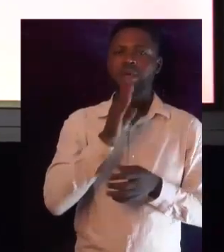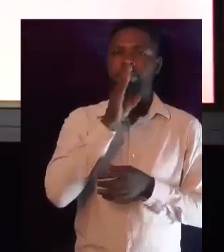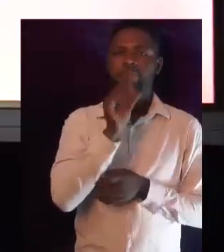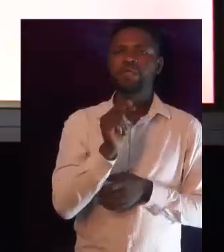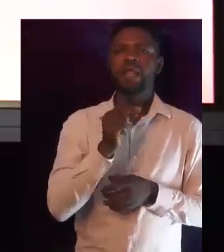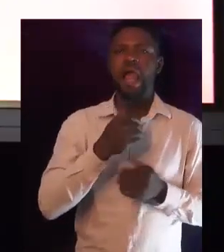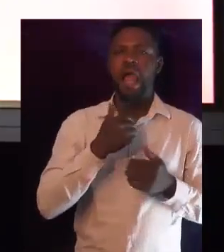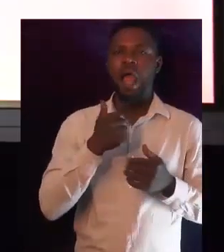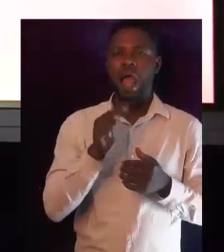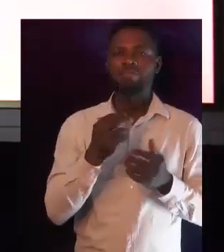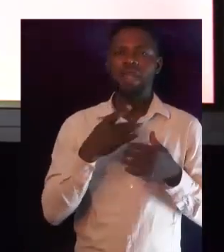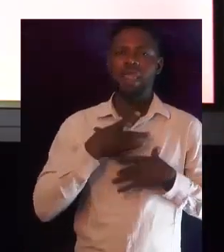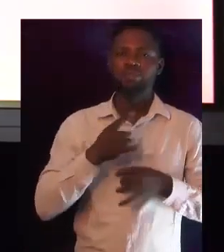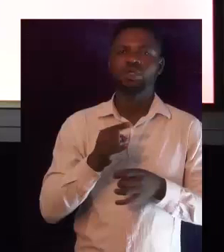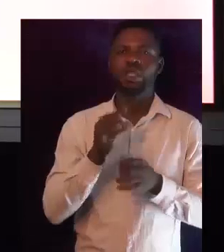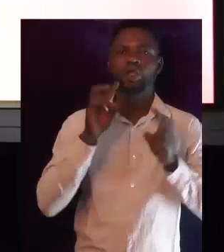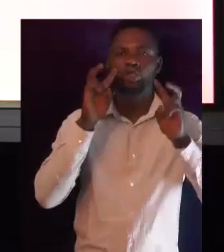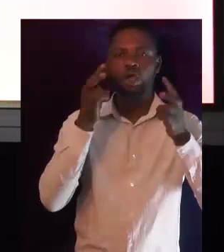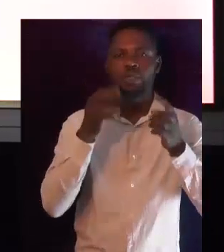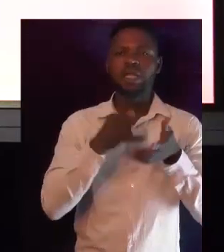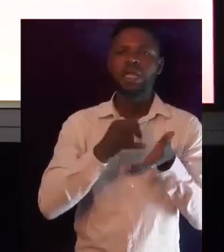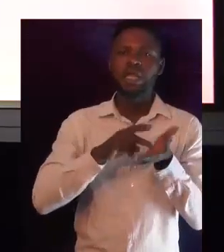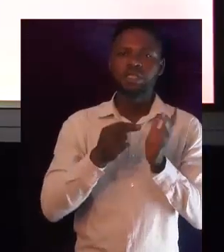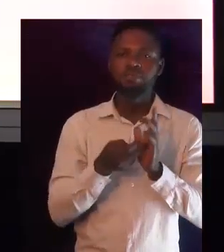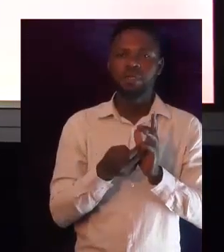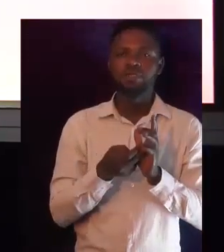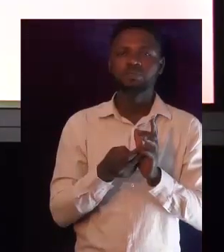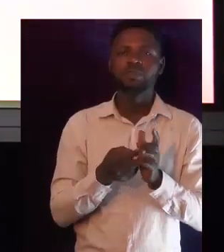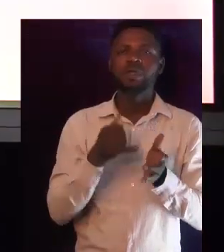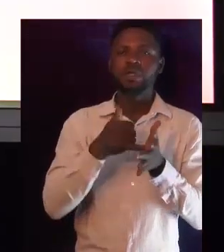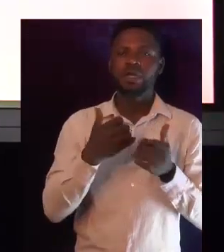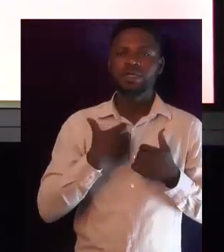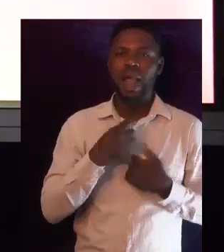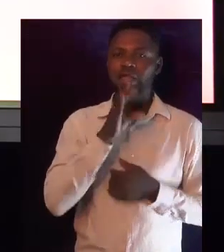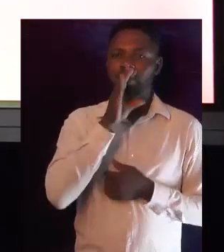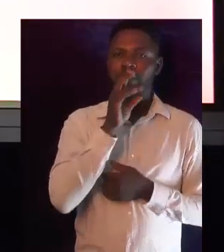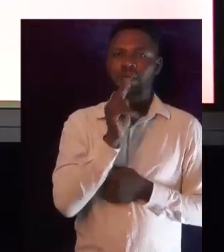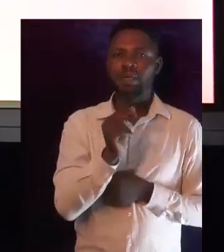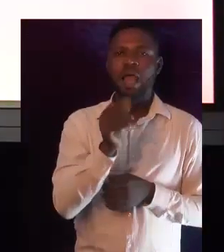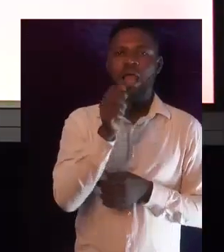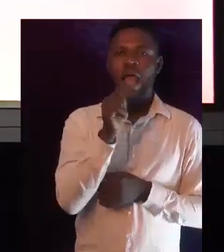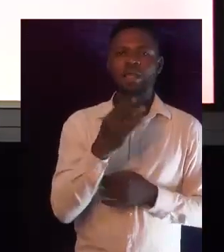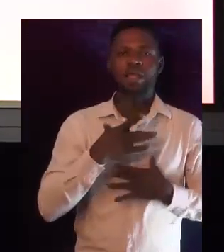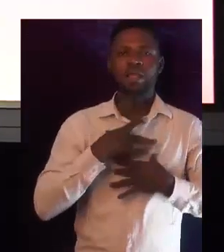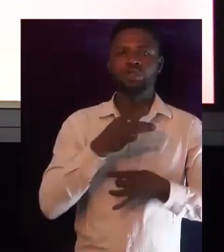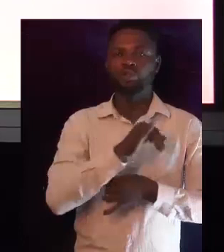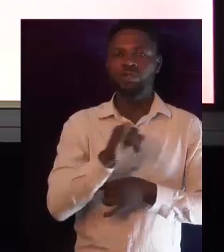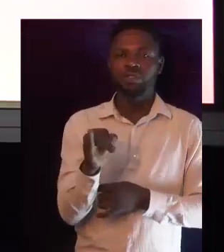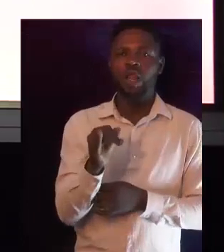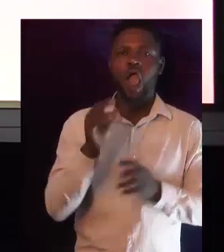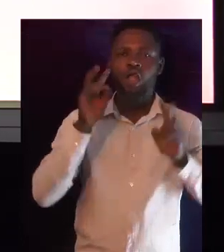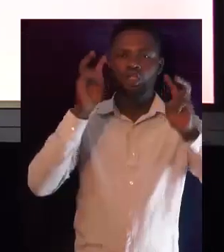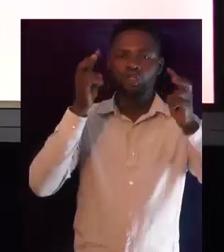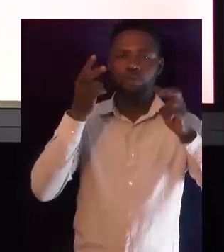an interesting subject. What does this mean? It means it has been an